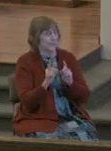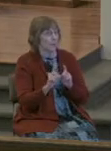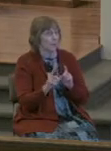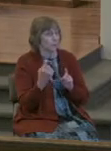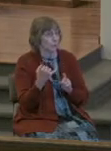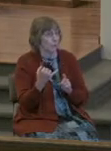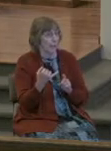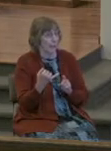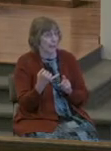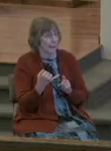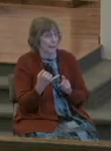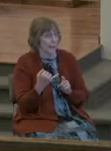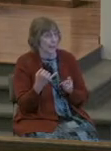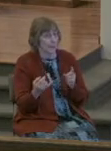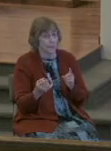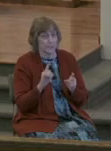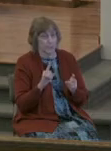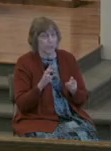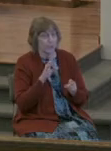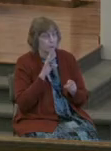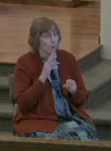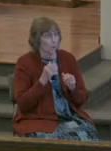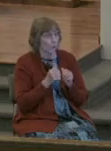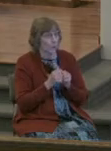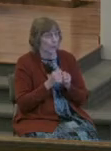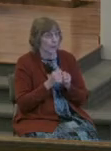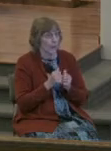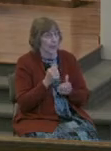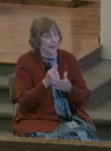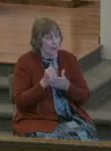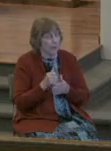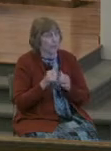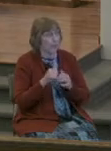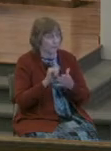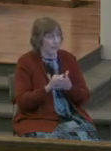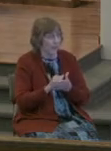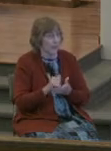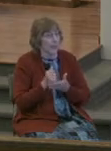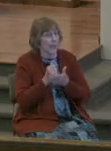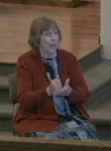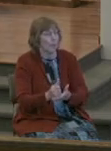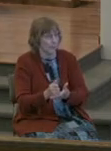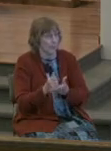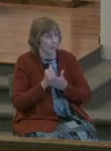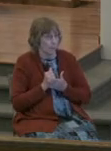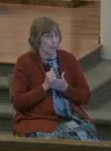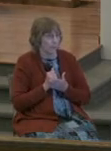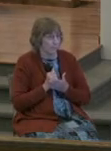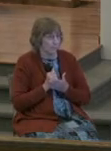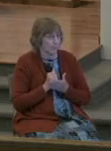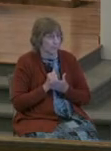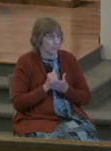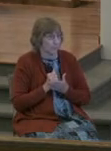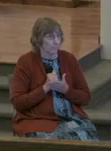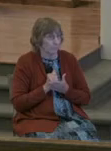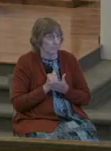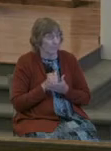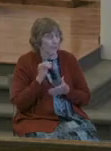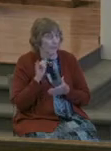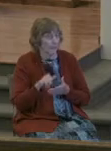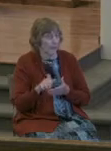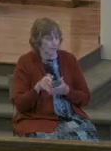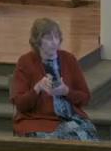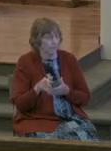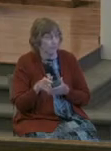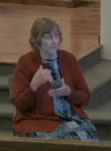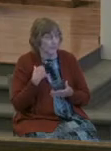Is there a way, somebody we can talk to? Lord, help me with that. And when that divine appointment is met and somebody comes to us, let's think, you know what, this is our